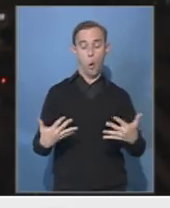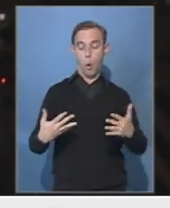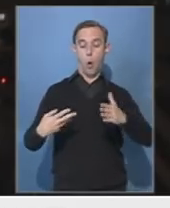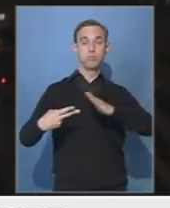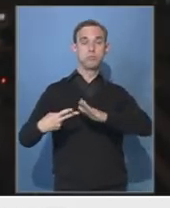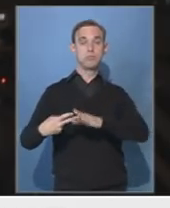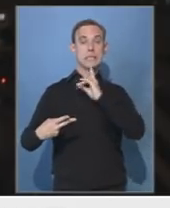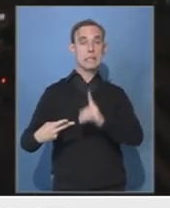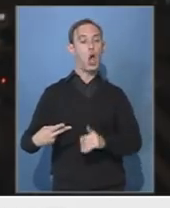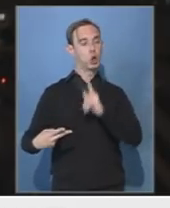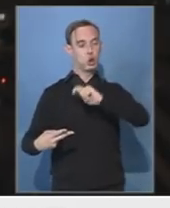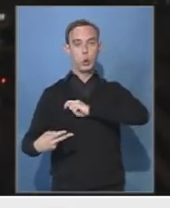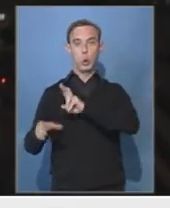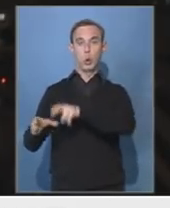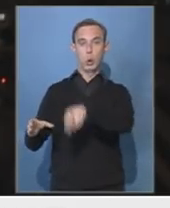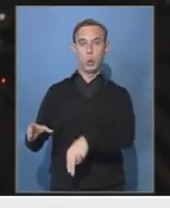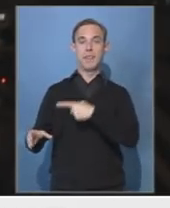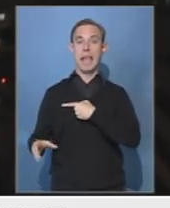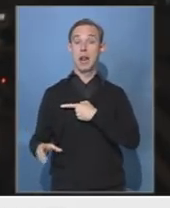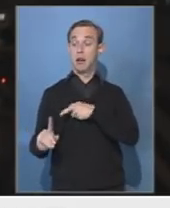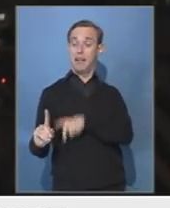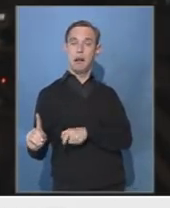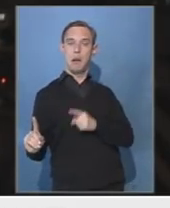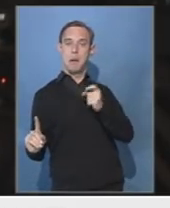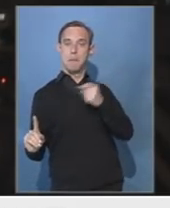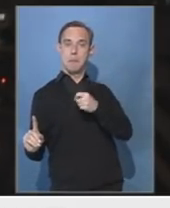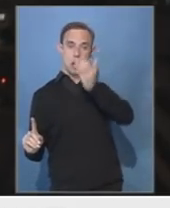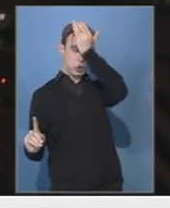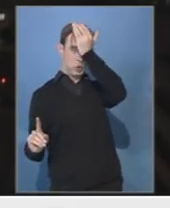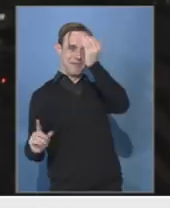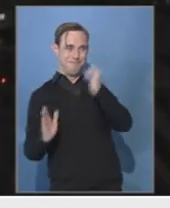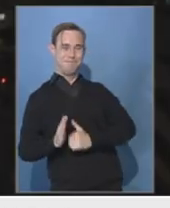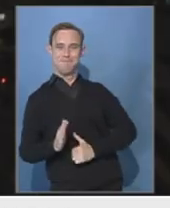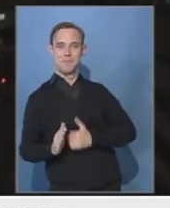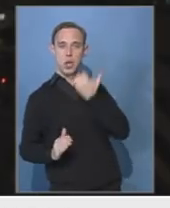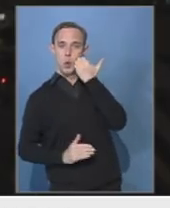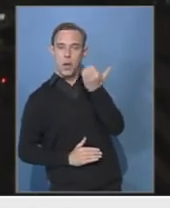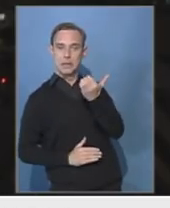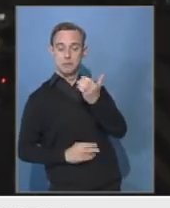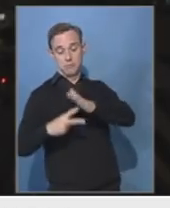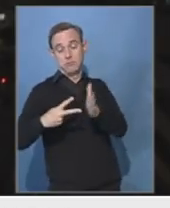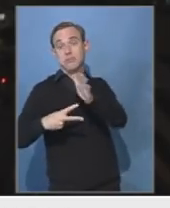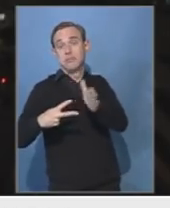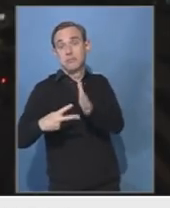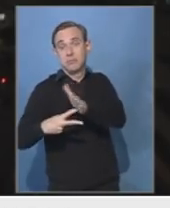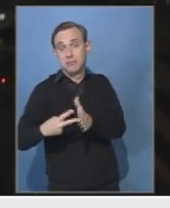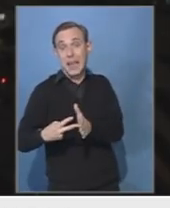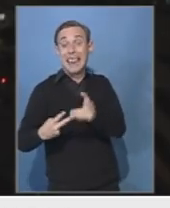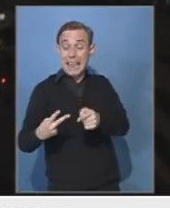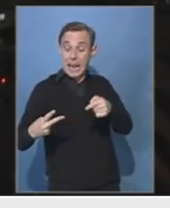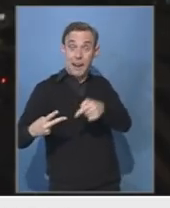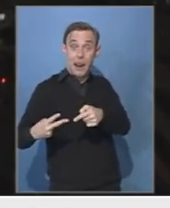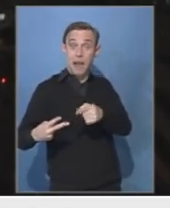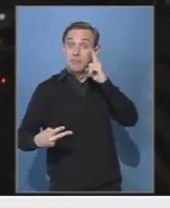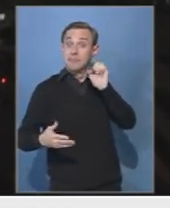they agree that he should be recalled, but that he won't. And then, of course, you have to go to a vote of no confidence. The third one, which would be very